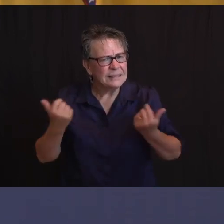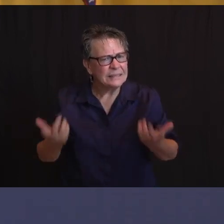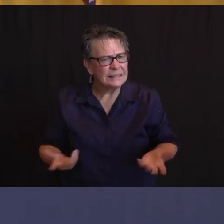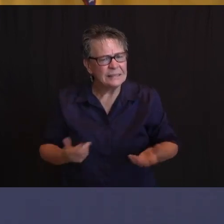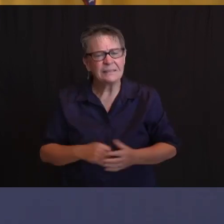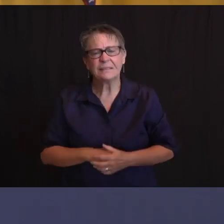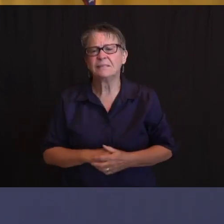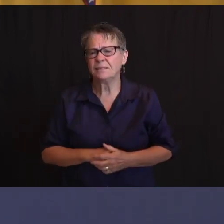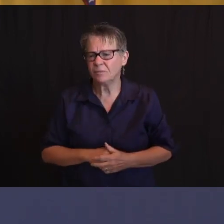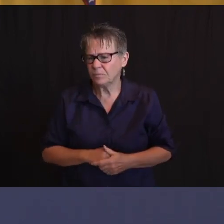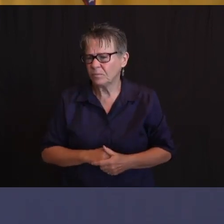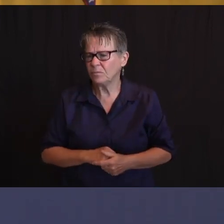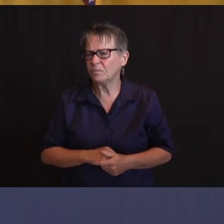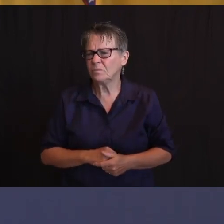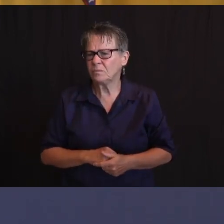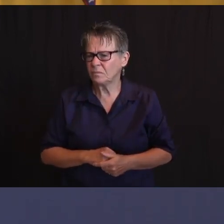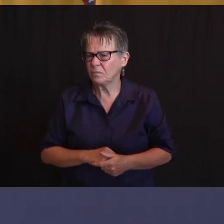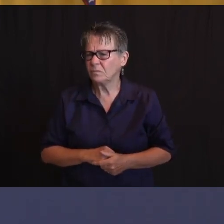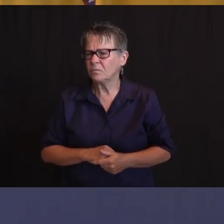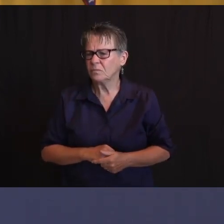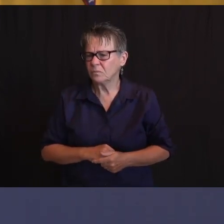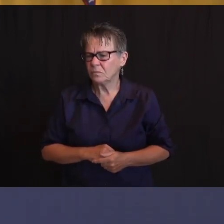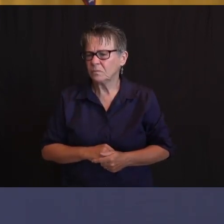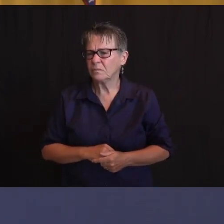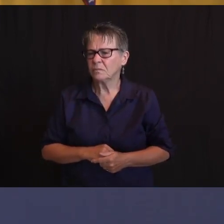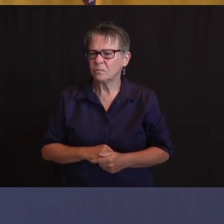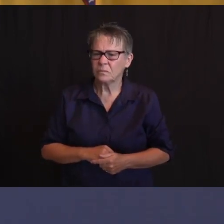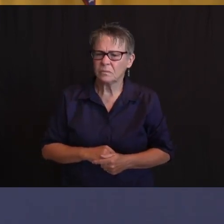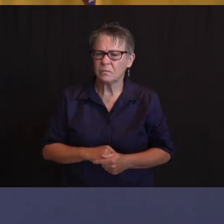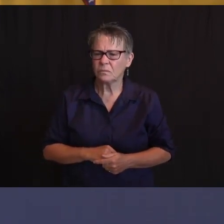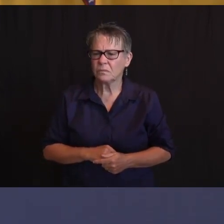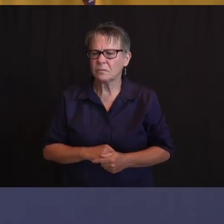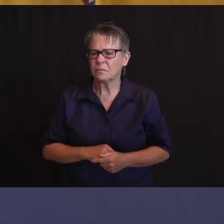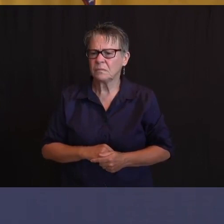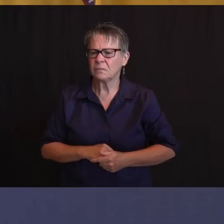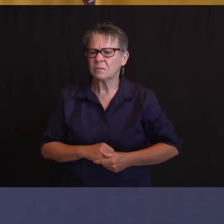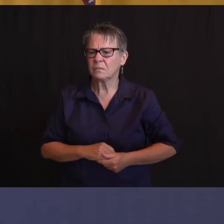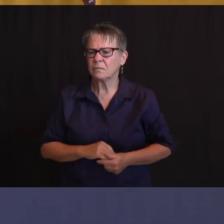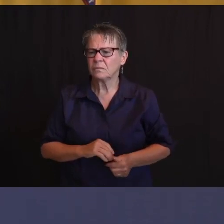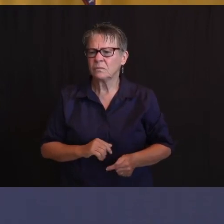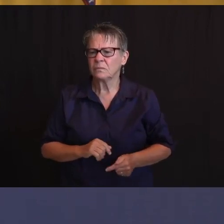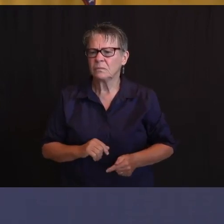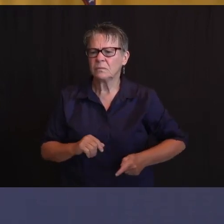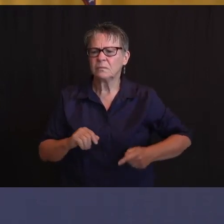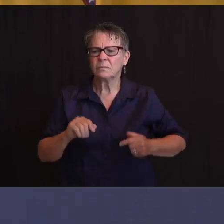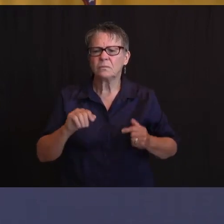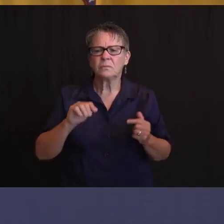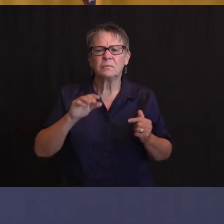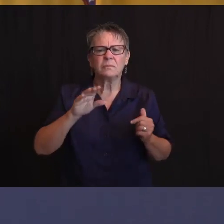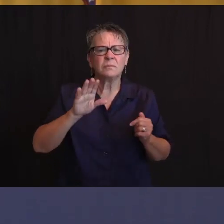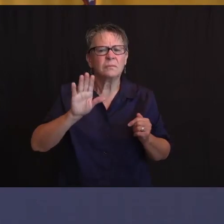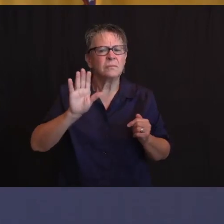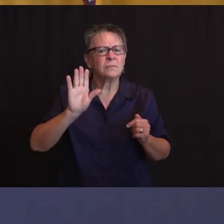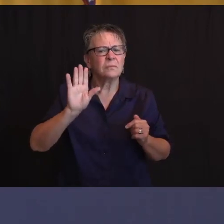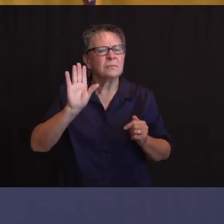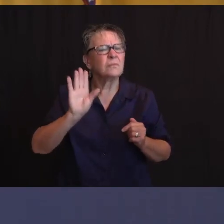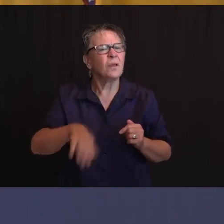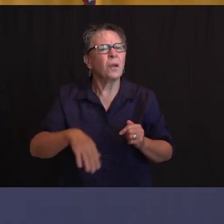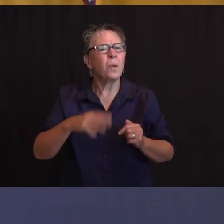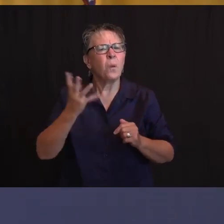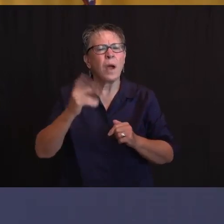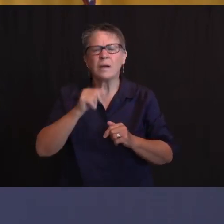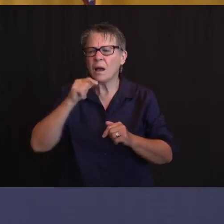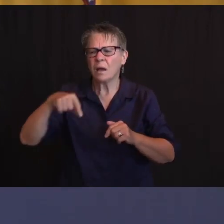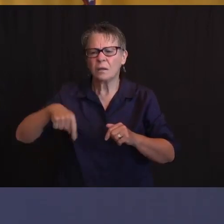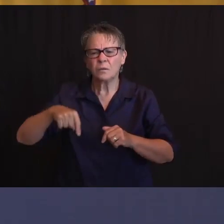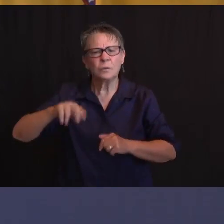hasn't New Jersey applied to FEMA for the enhanced $300 a week unemployment benefits? Yeah, I've mentioned, Matt asked this question. There's nothing new